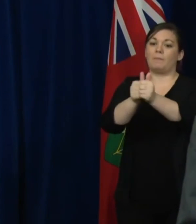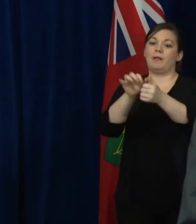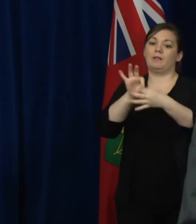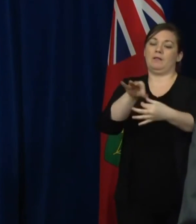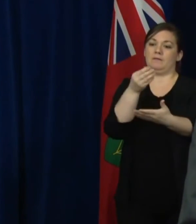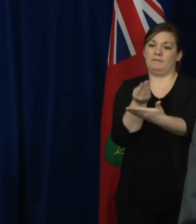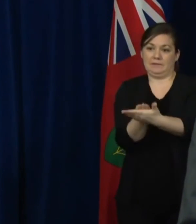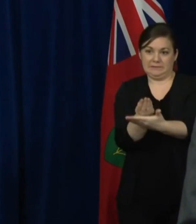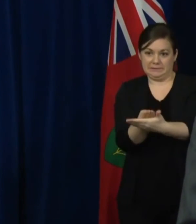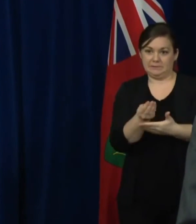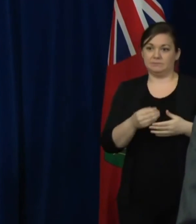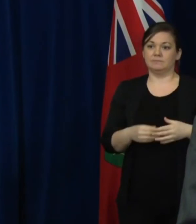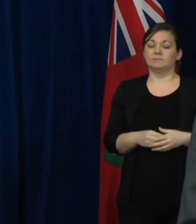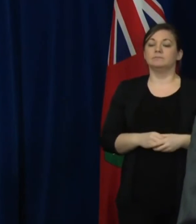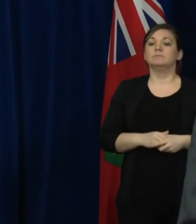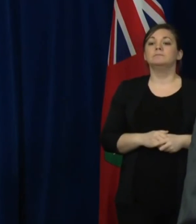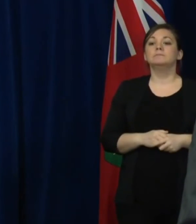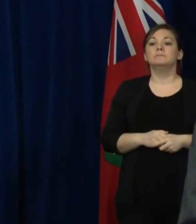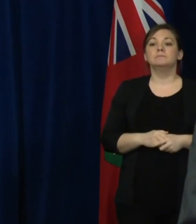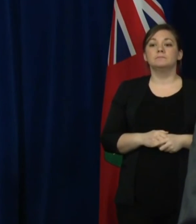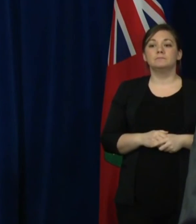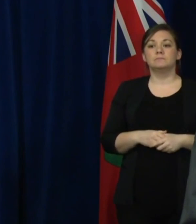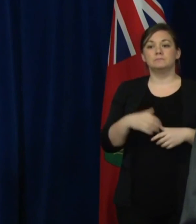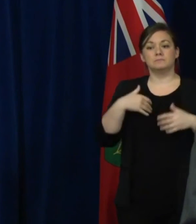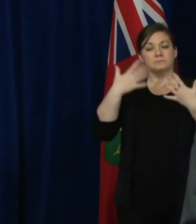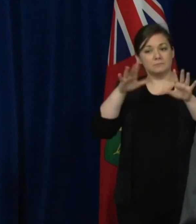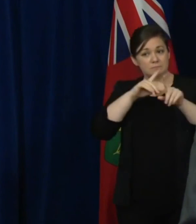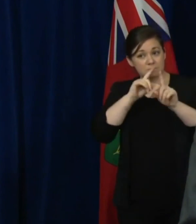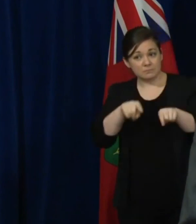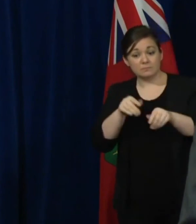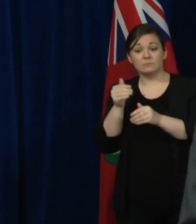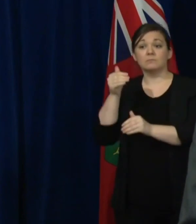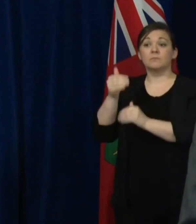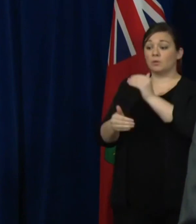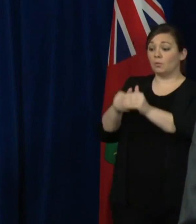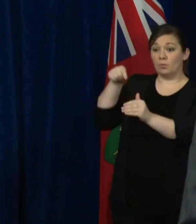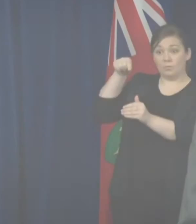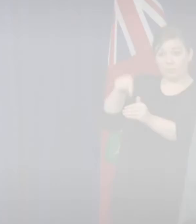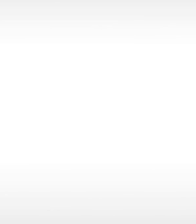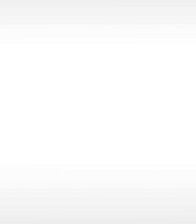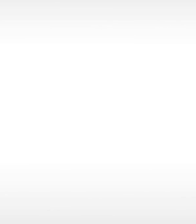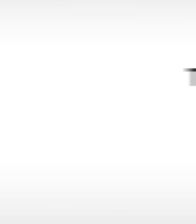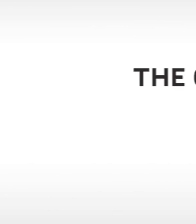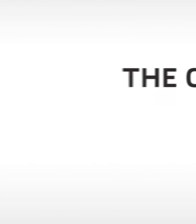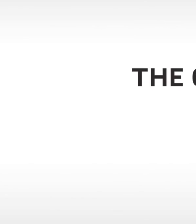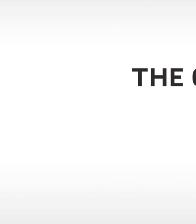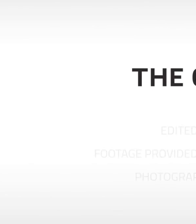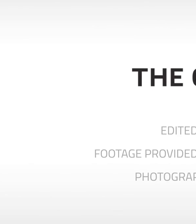on this plan, on its progress, on the economics behind it, to make sure that Ontarians can trust what we're saying.